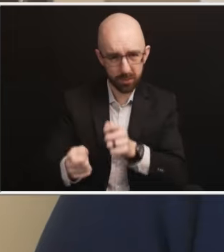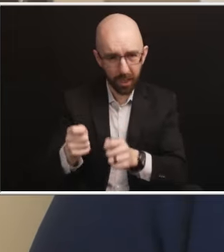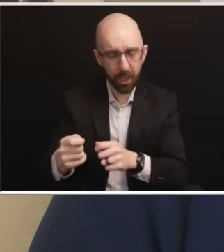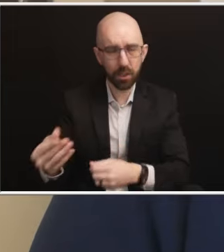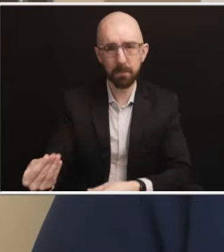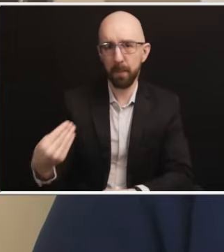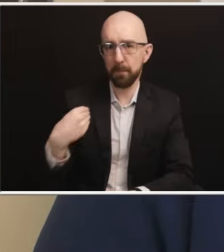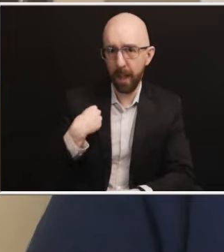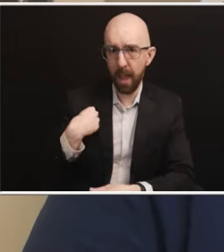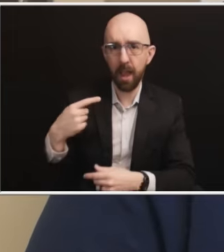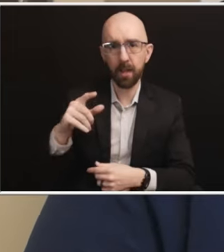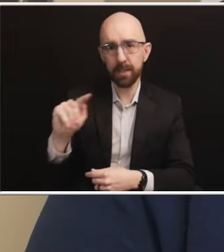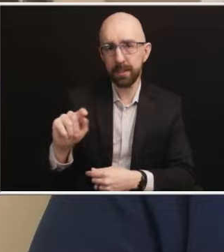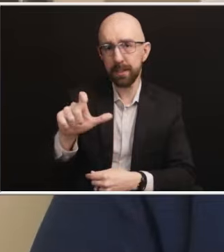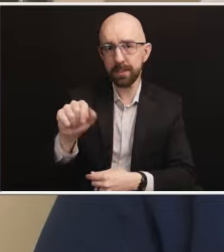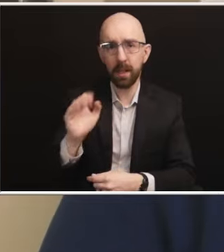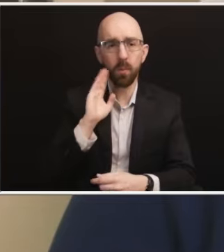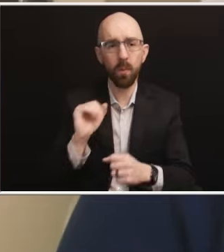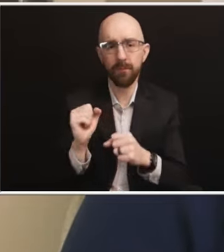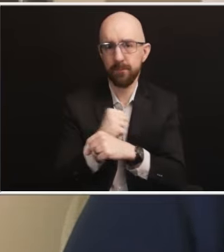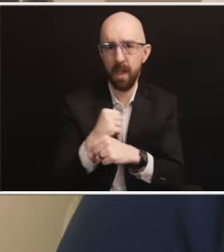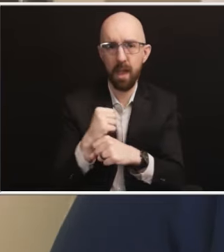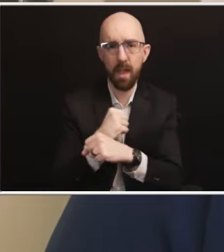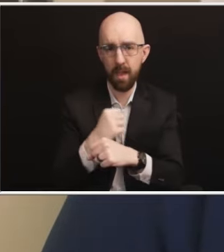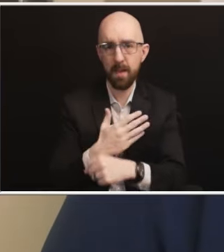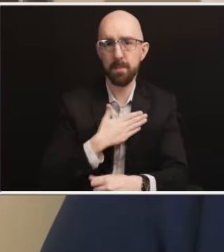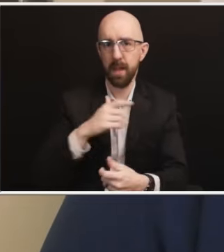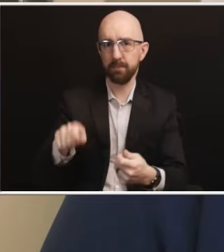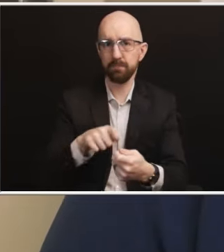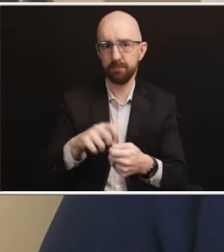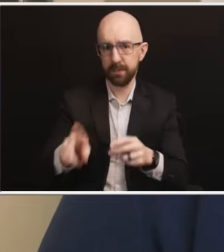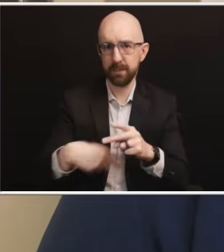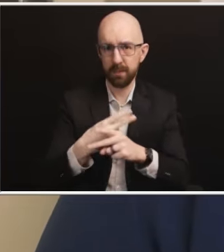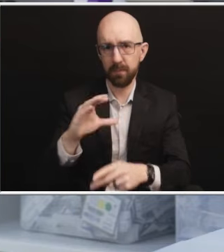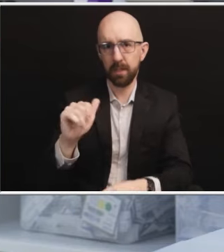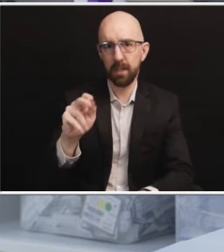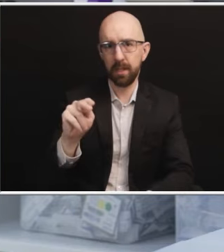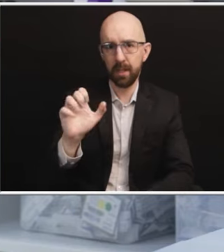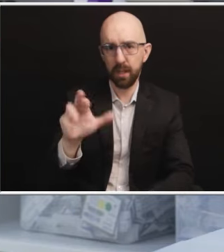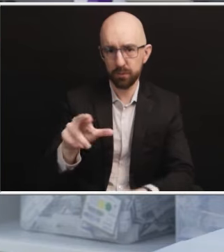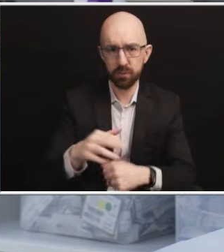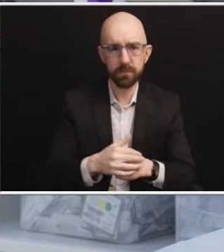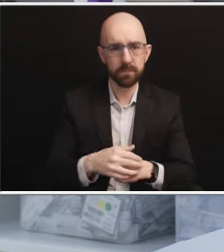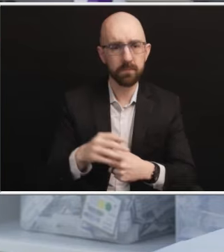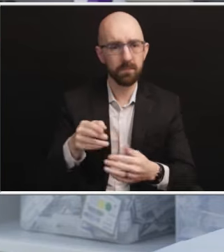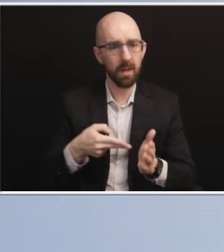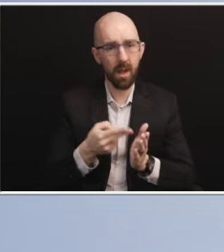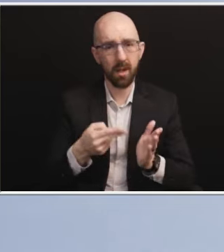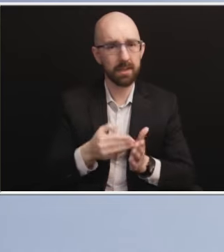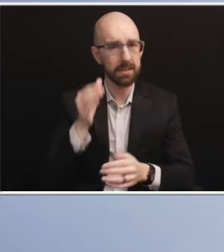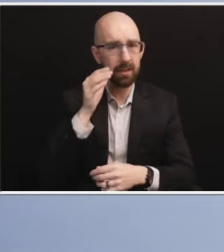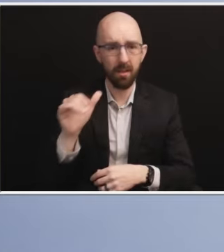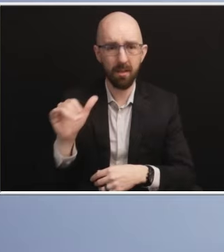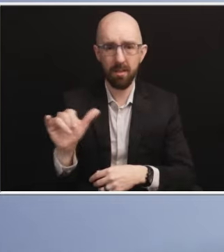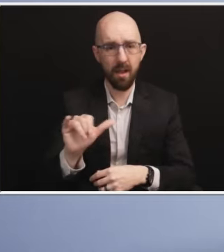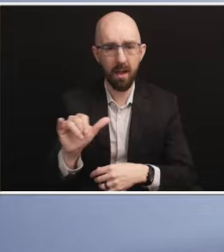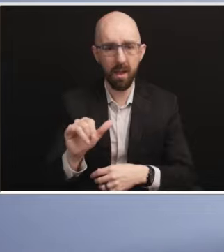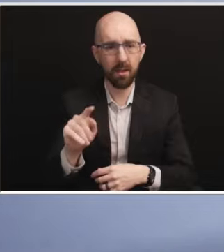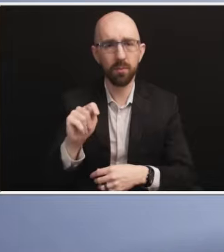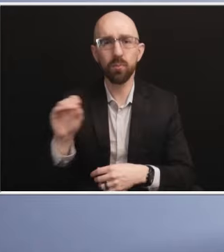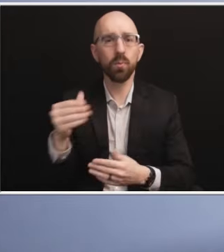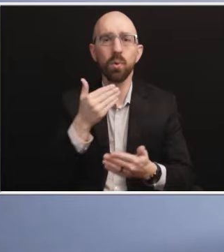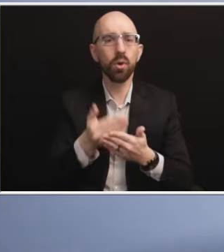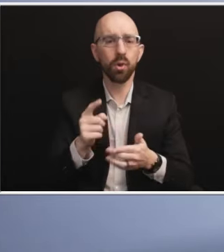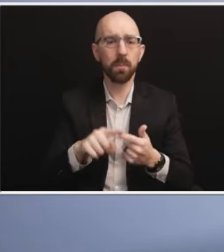T cells would fight my specific cancer. And to be honest, it sounded too good to be true. So